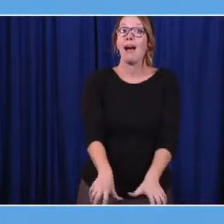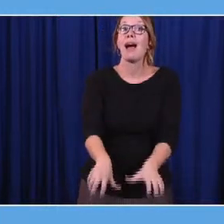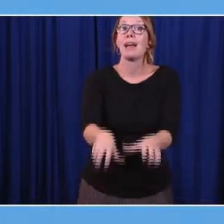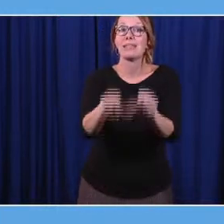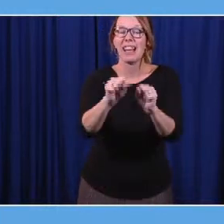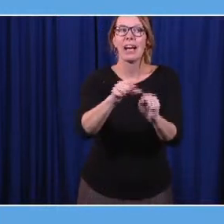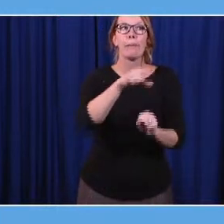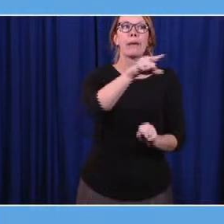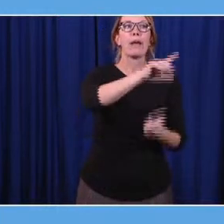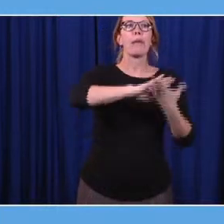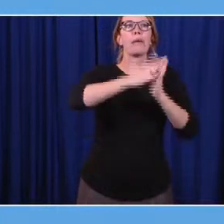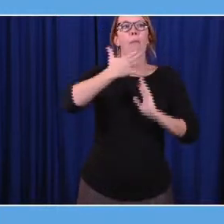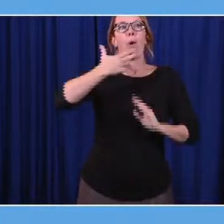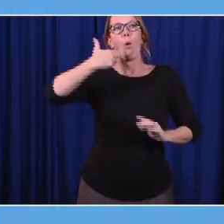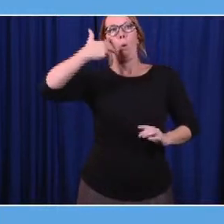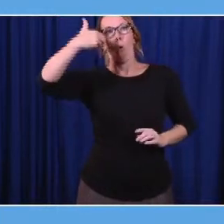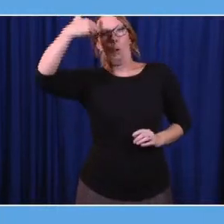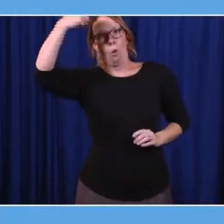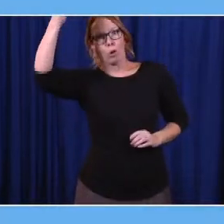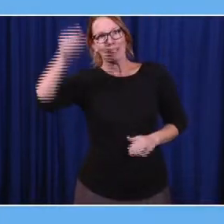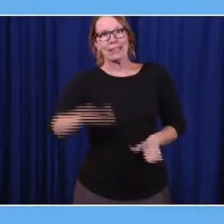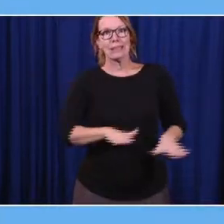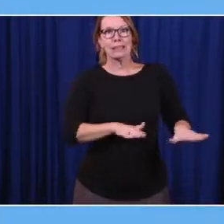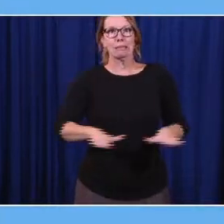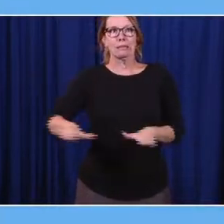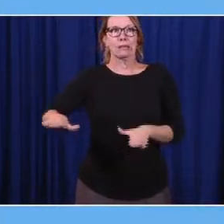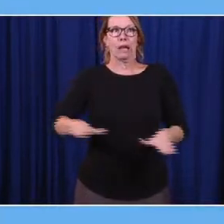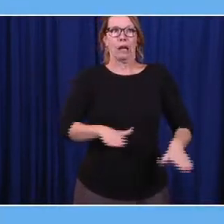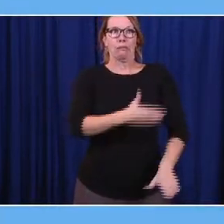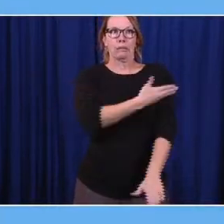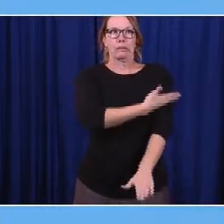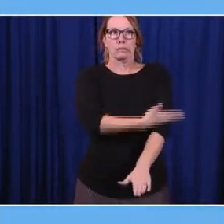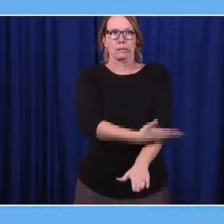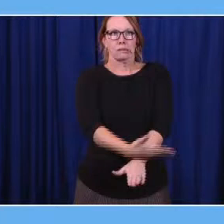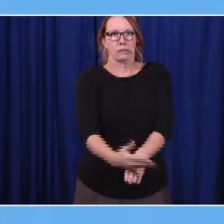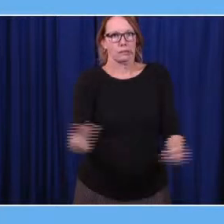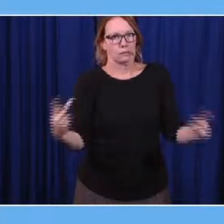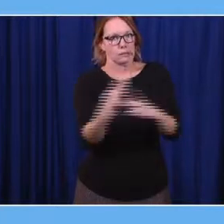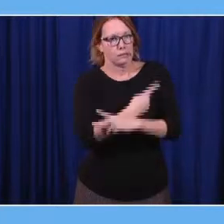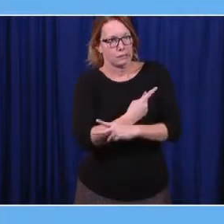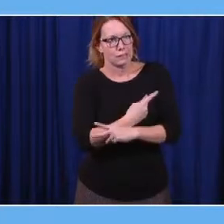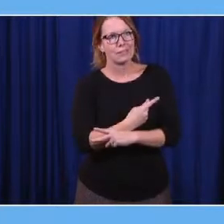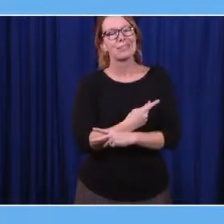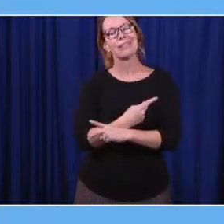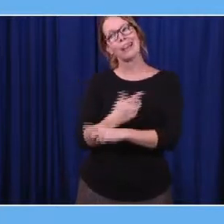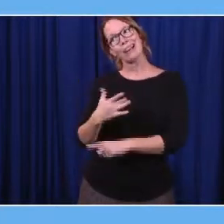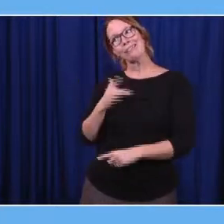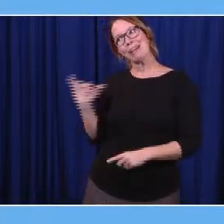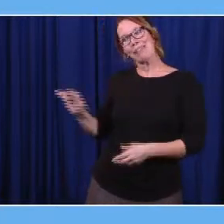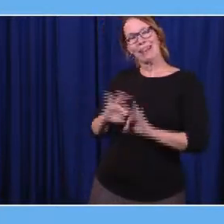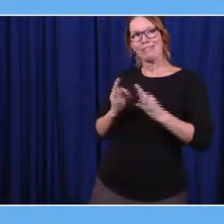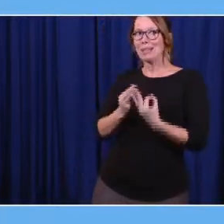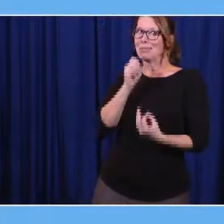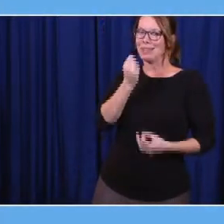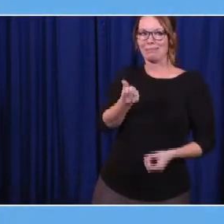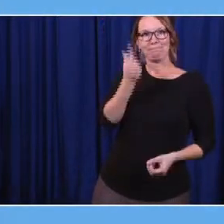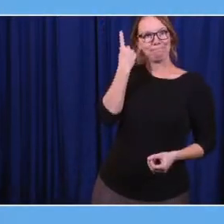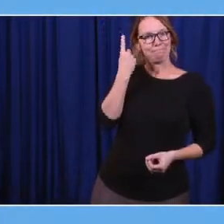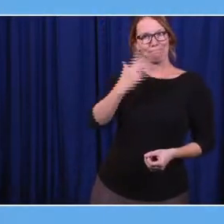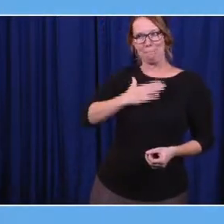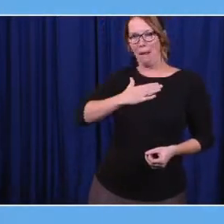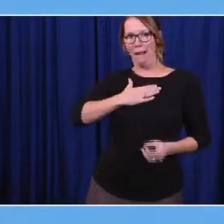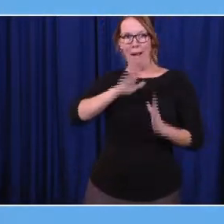Alec grew older, his behaviors increased. I feel like my whole family didn't really understand, what I was kind of going through,